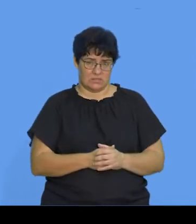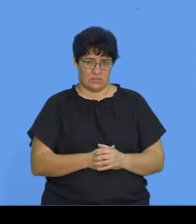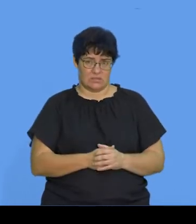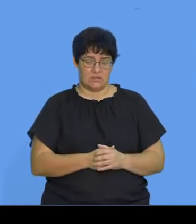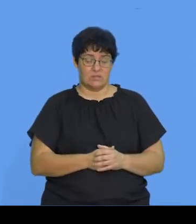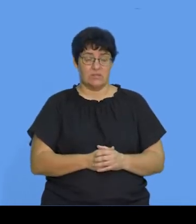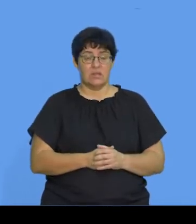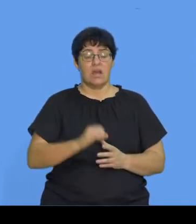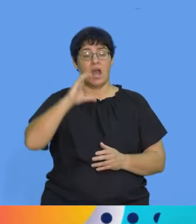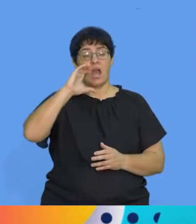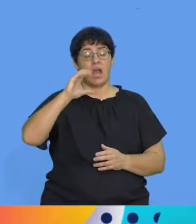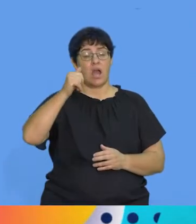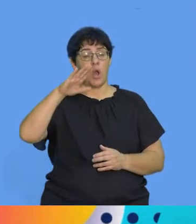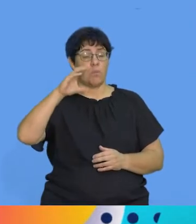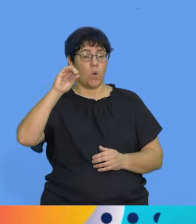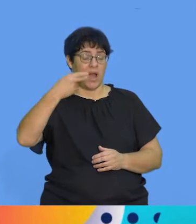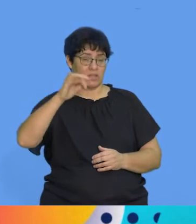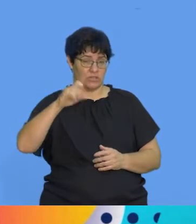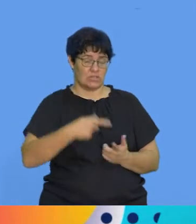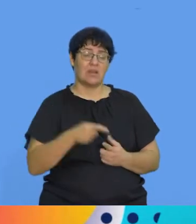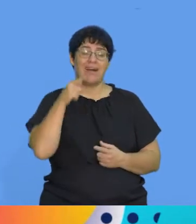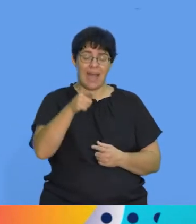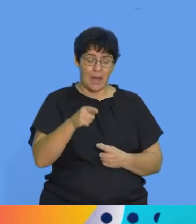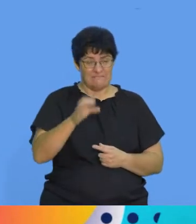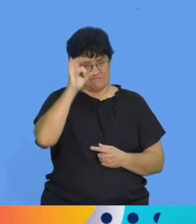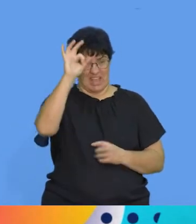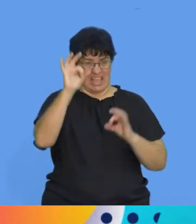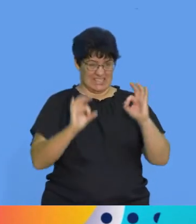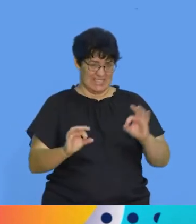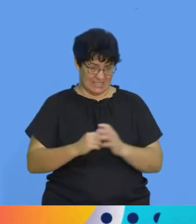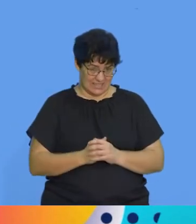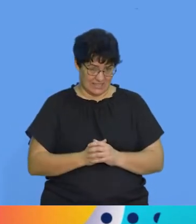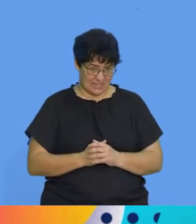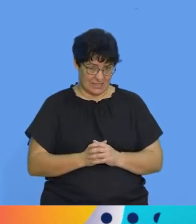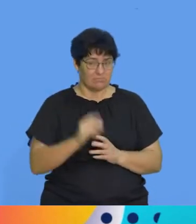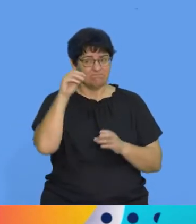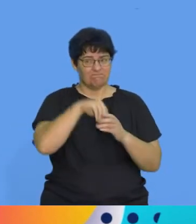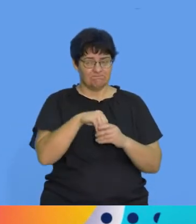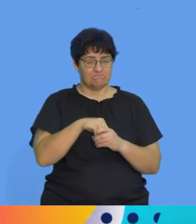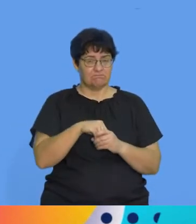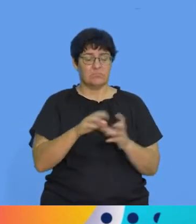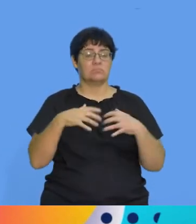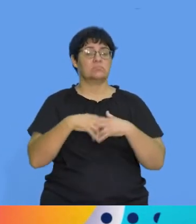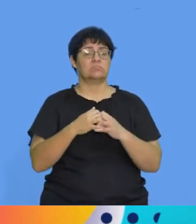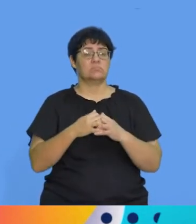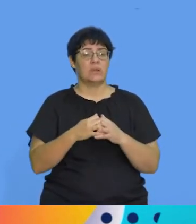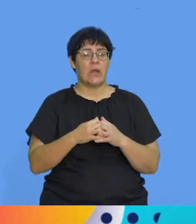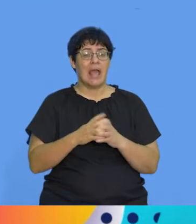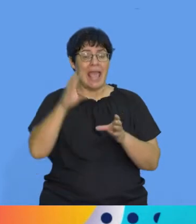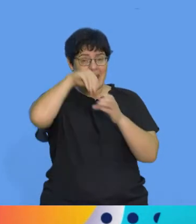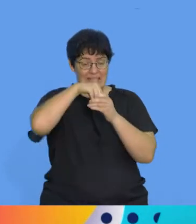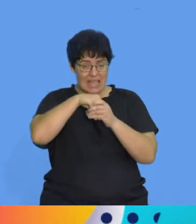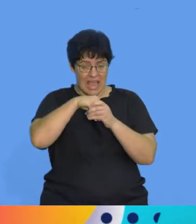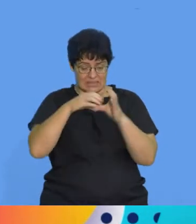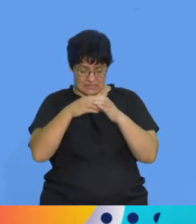Carbohydrates, organic compounds, are really big things. but they are made of really